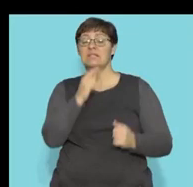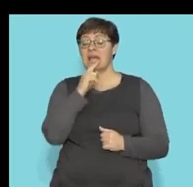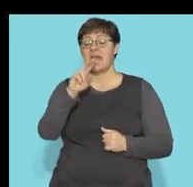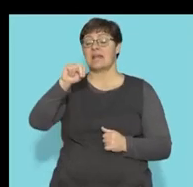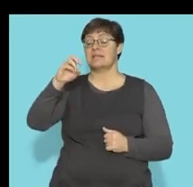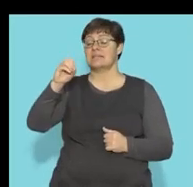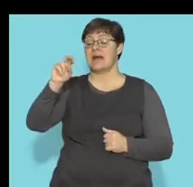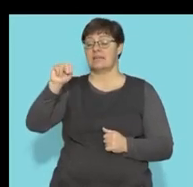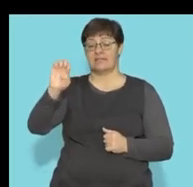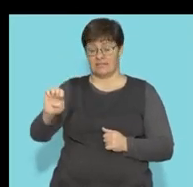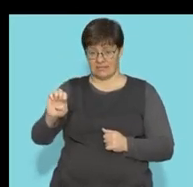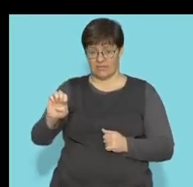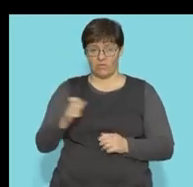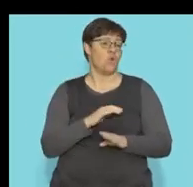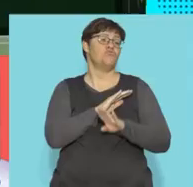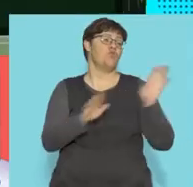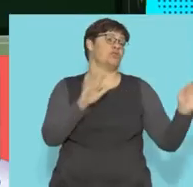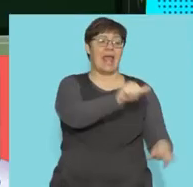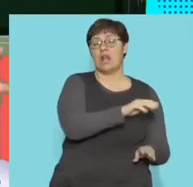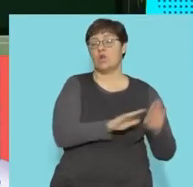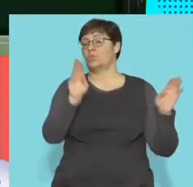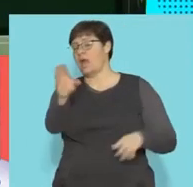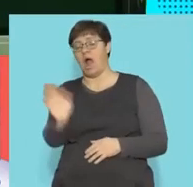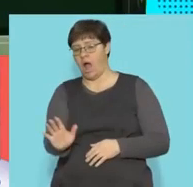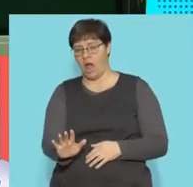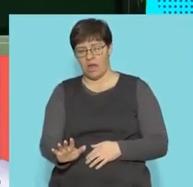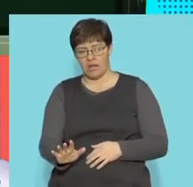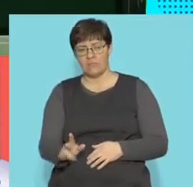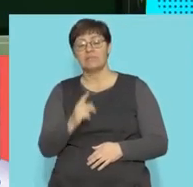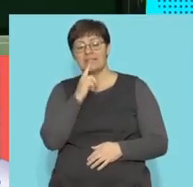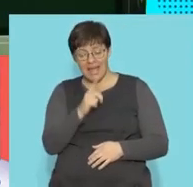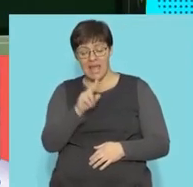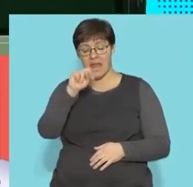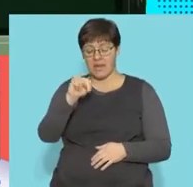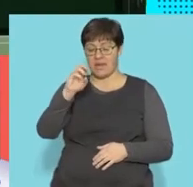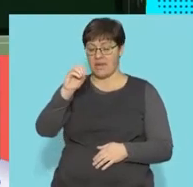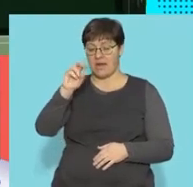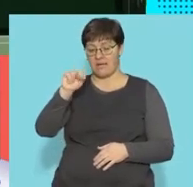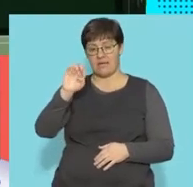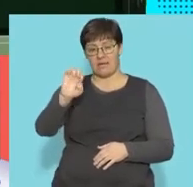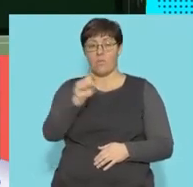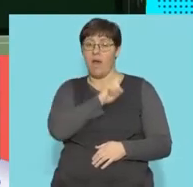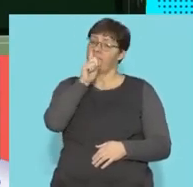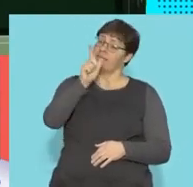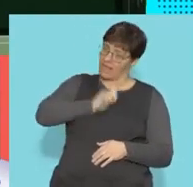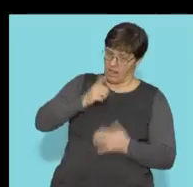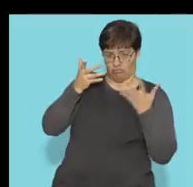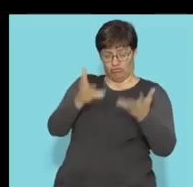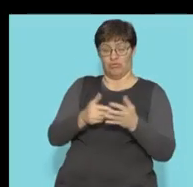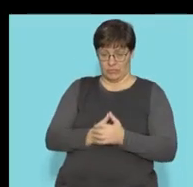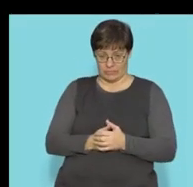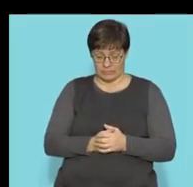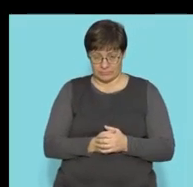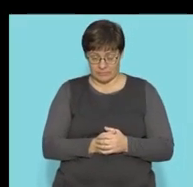don't write not A or B, neither, we write none.